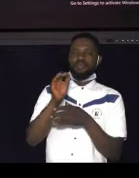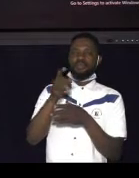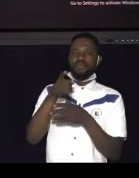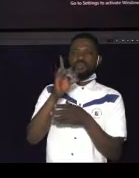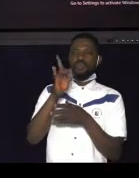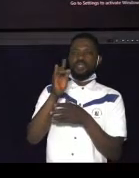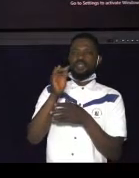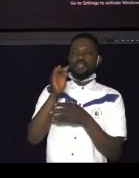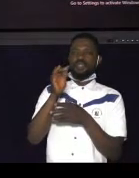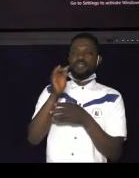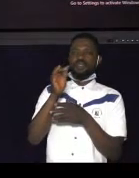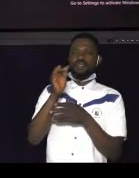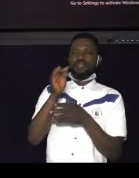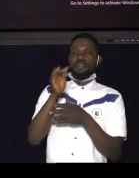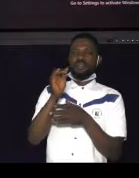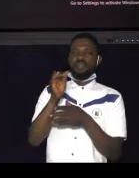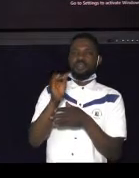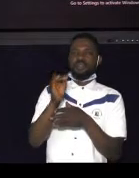180,